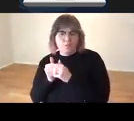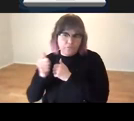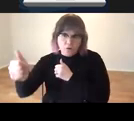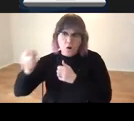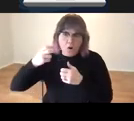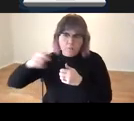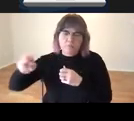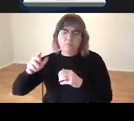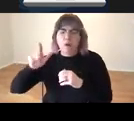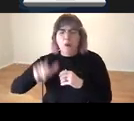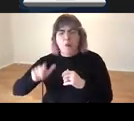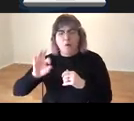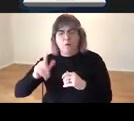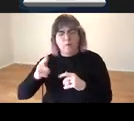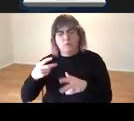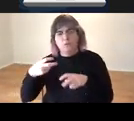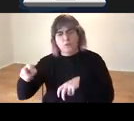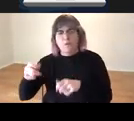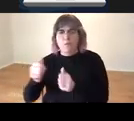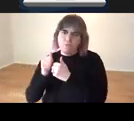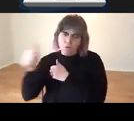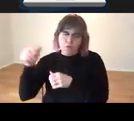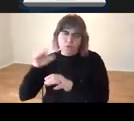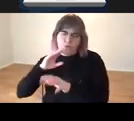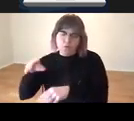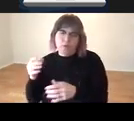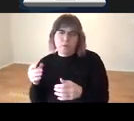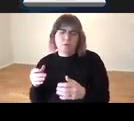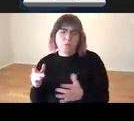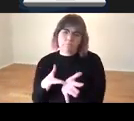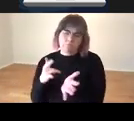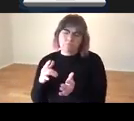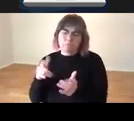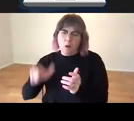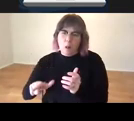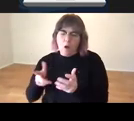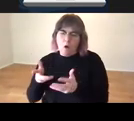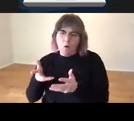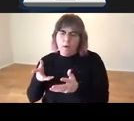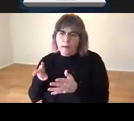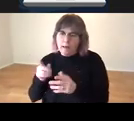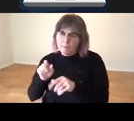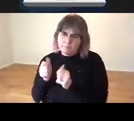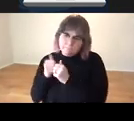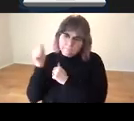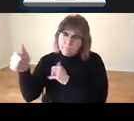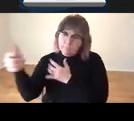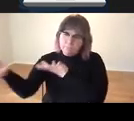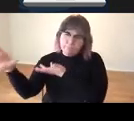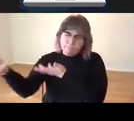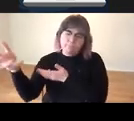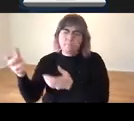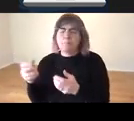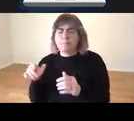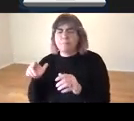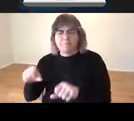distances because low frequency sounds actually travel farther in the ocean. So they can take advantage of that when communicating with one another and occupy these different spaces.